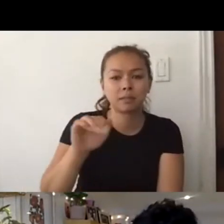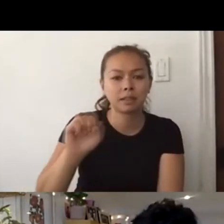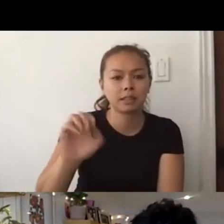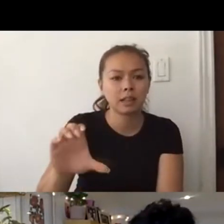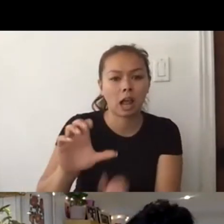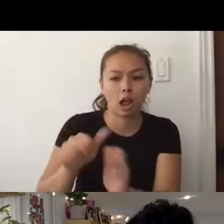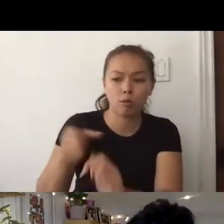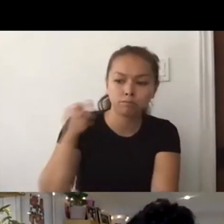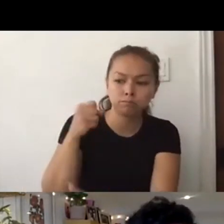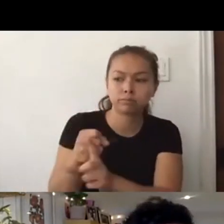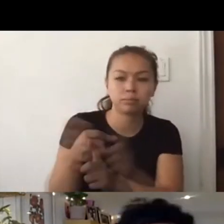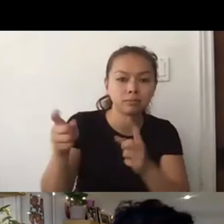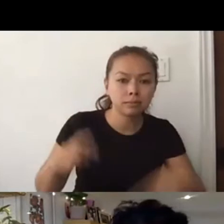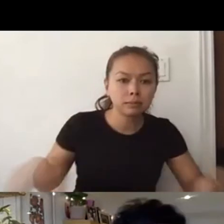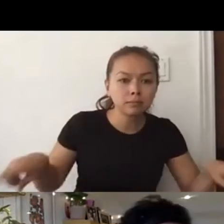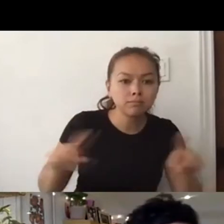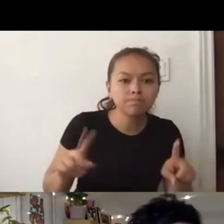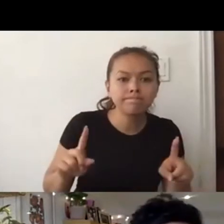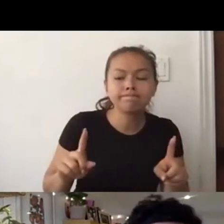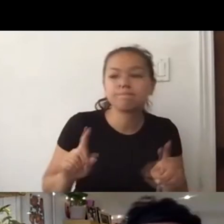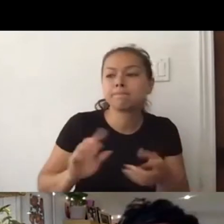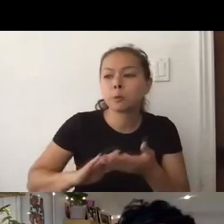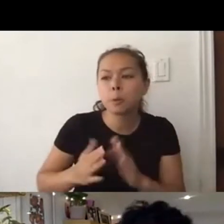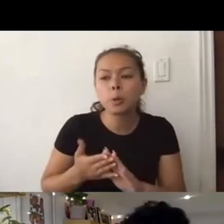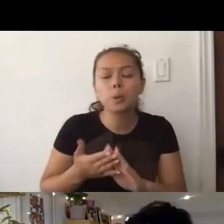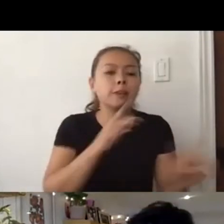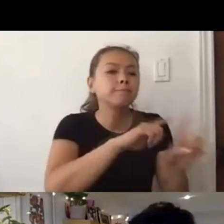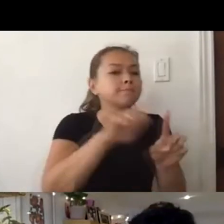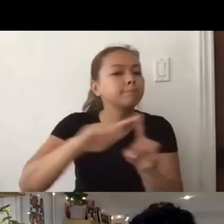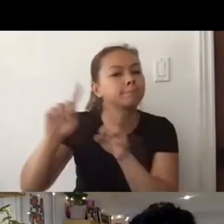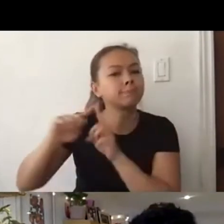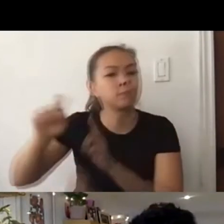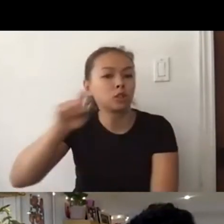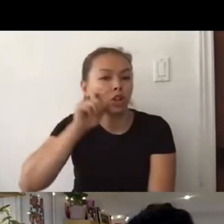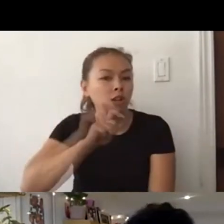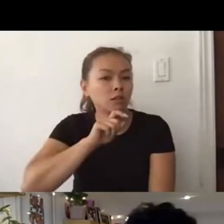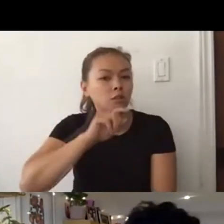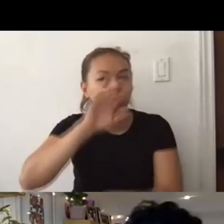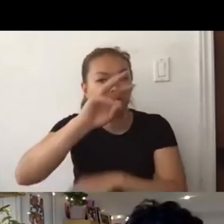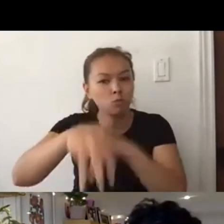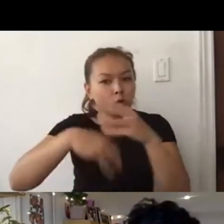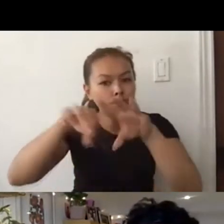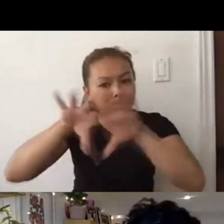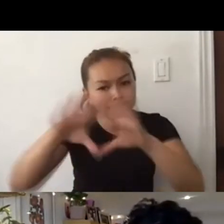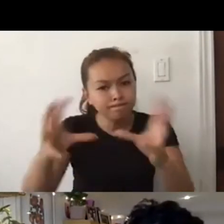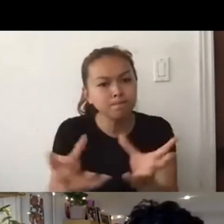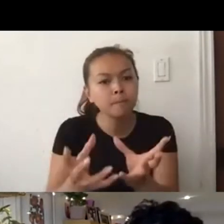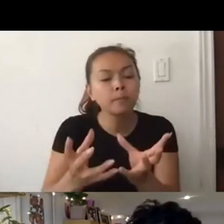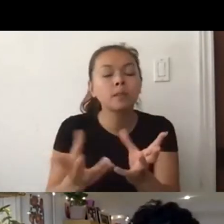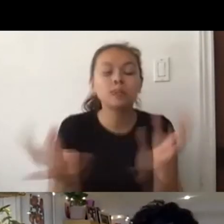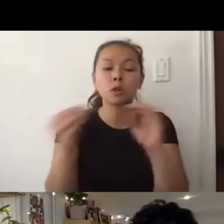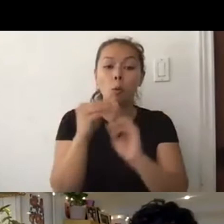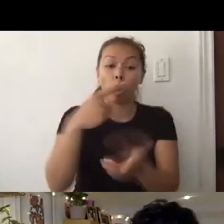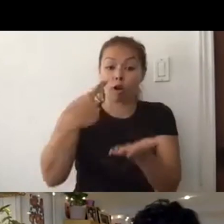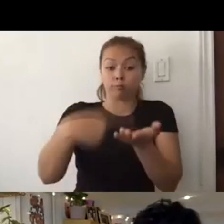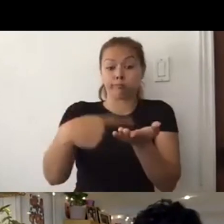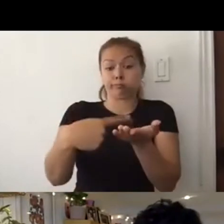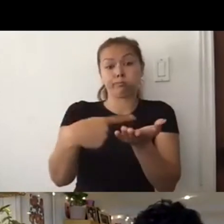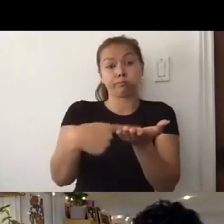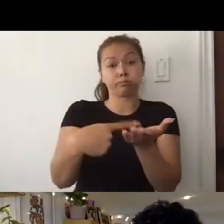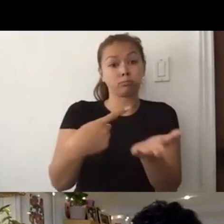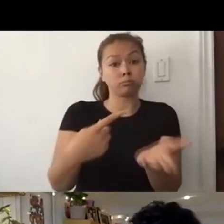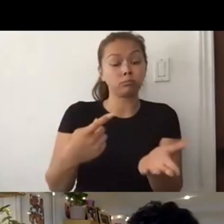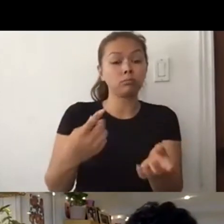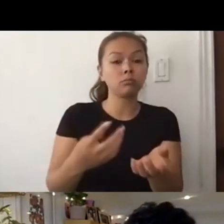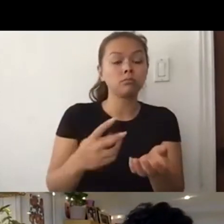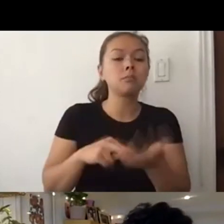genders across the world. And so I think that just the more we talk about toxic masculinity, the more we're able to